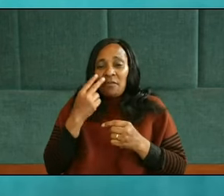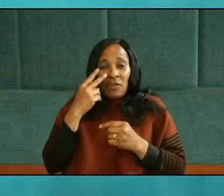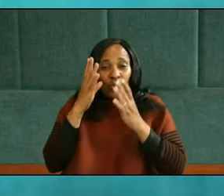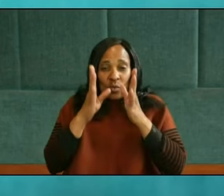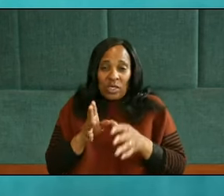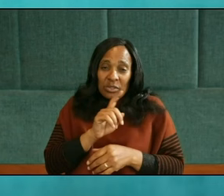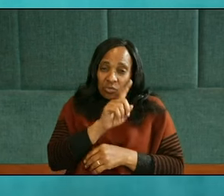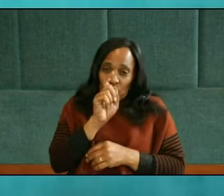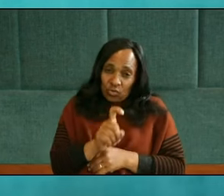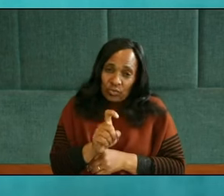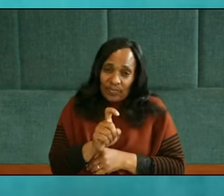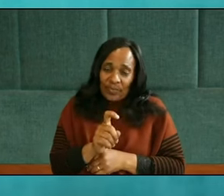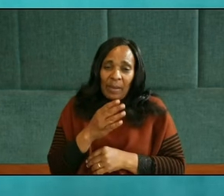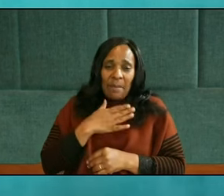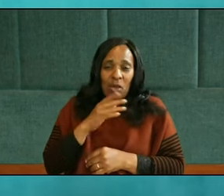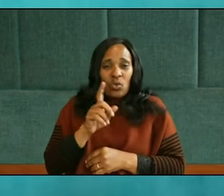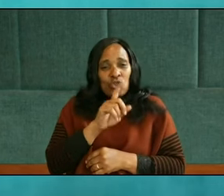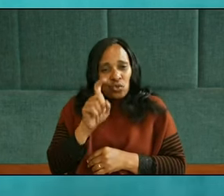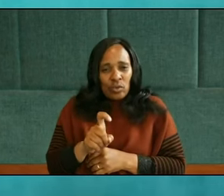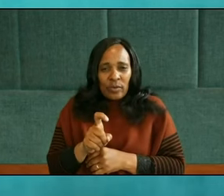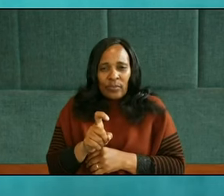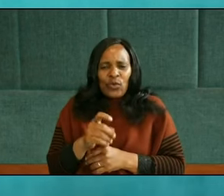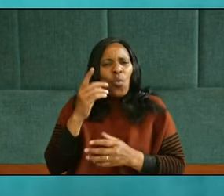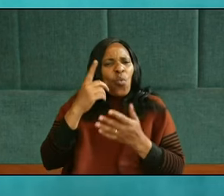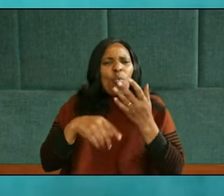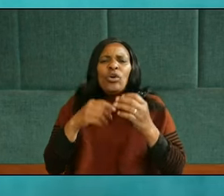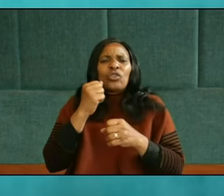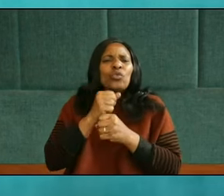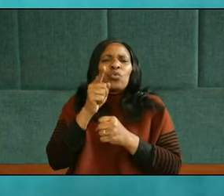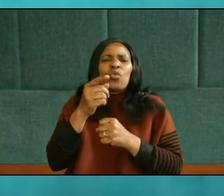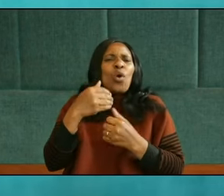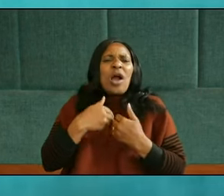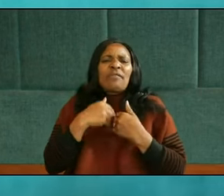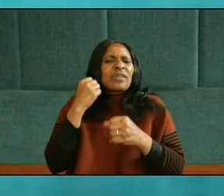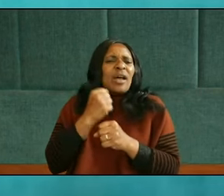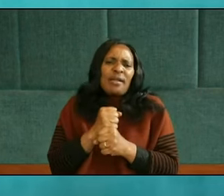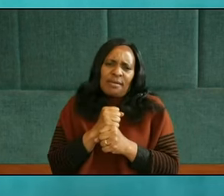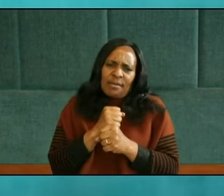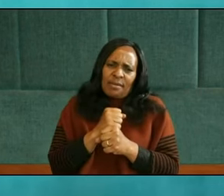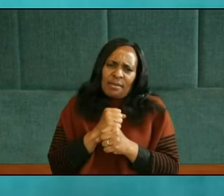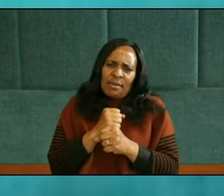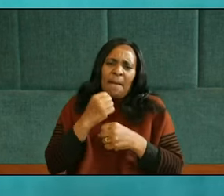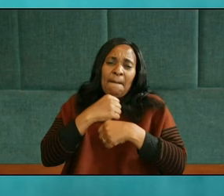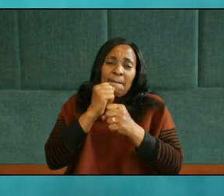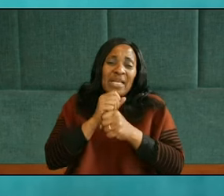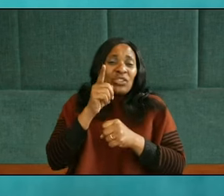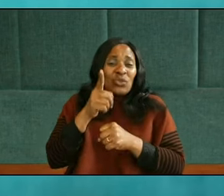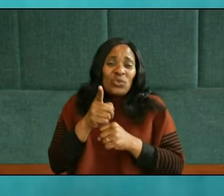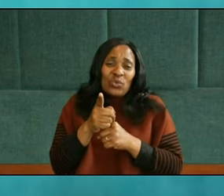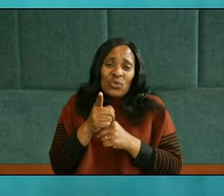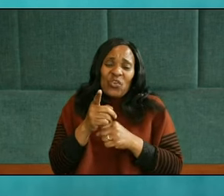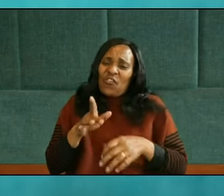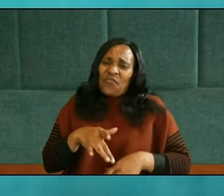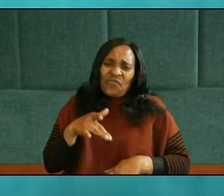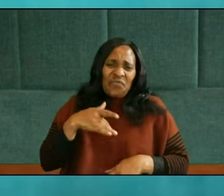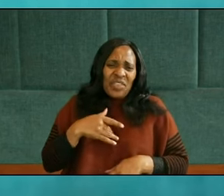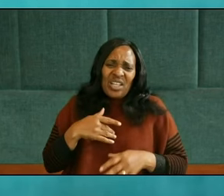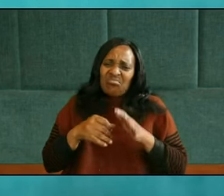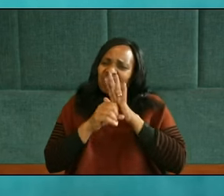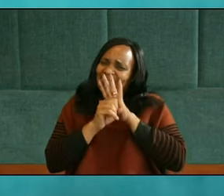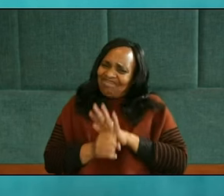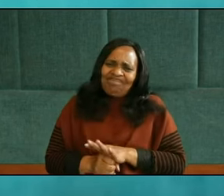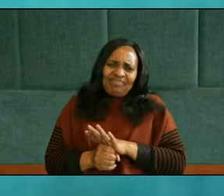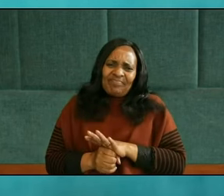a question. And my question would be, what is it that you have done that makes you feel